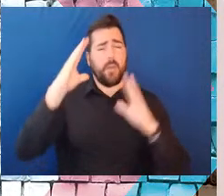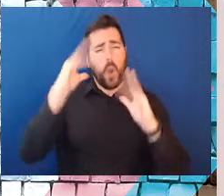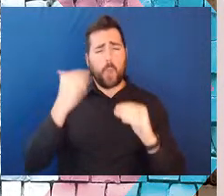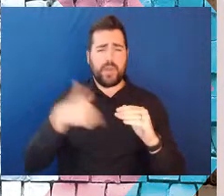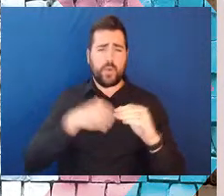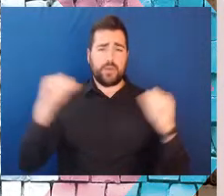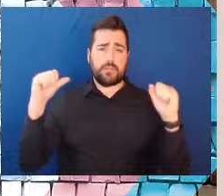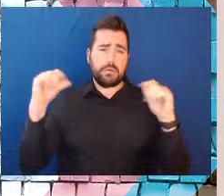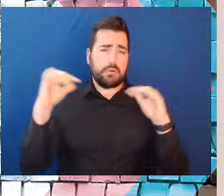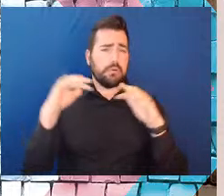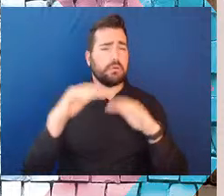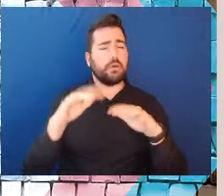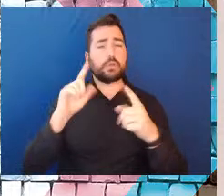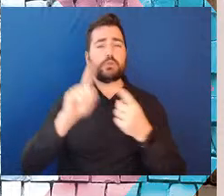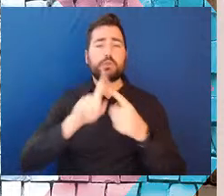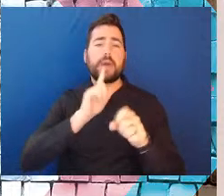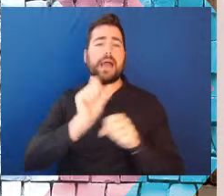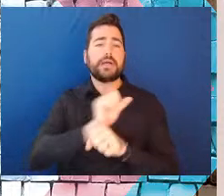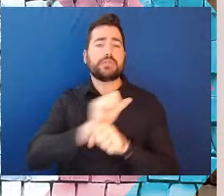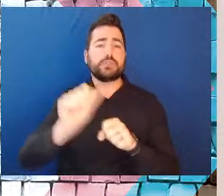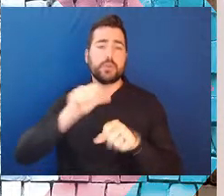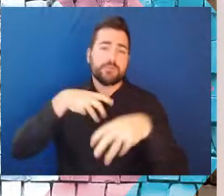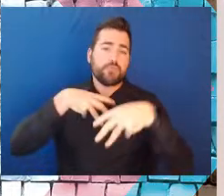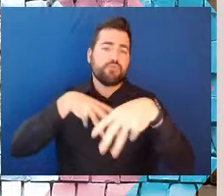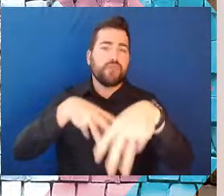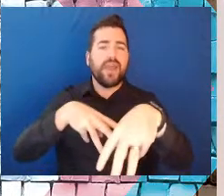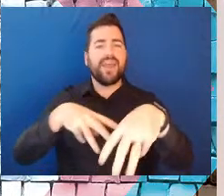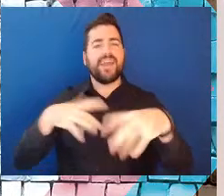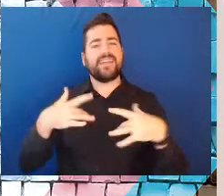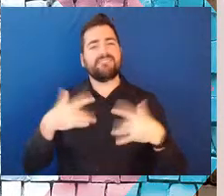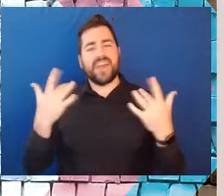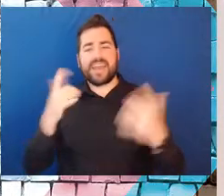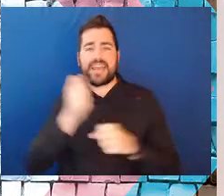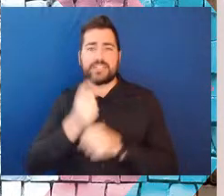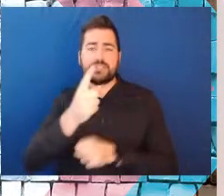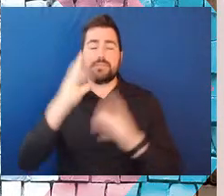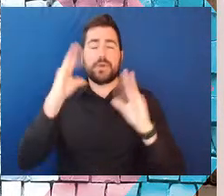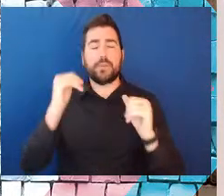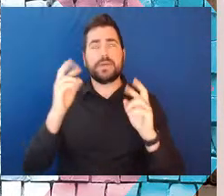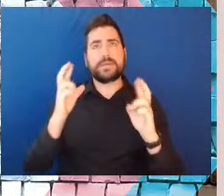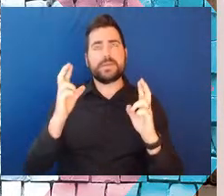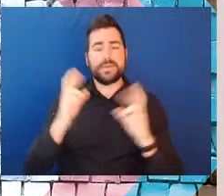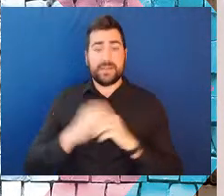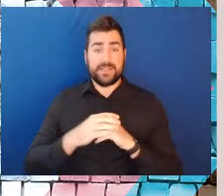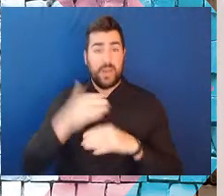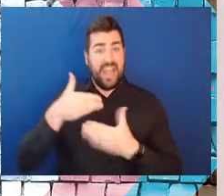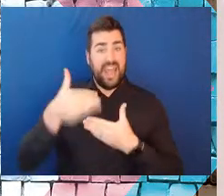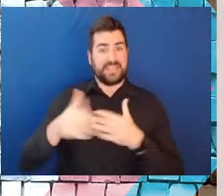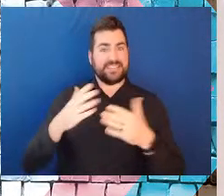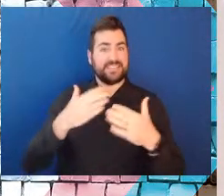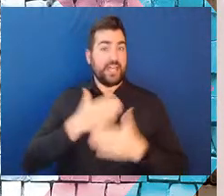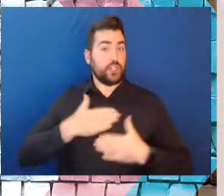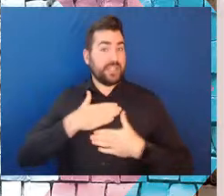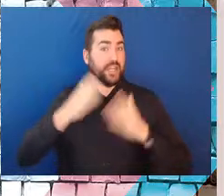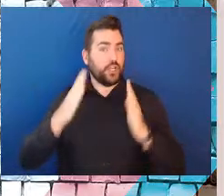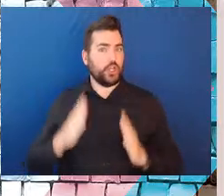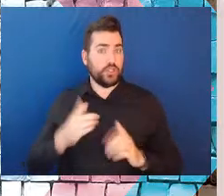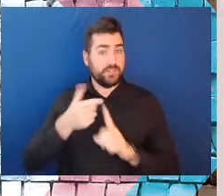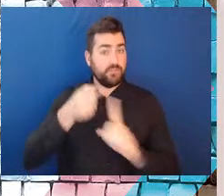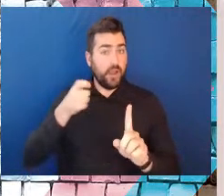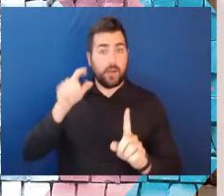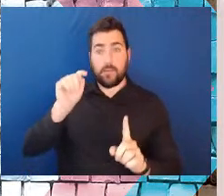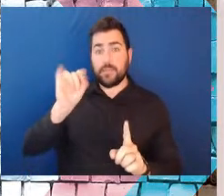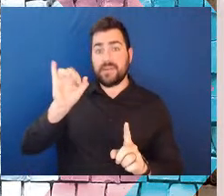be amazing. So, all right, everyone. This first entertainer is really amazing. She is a TikTok sensation.